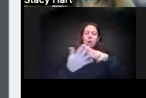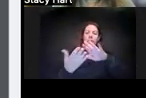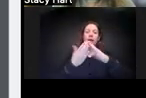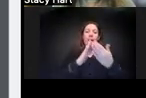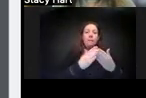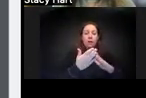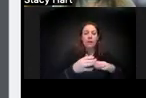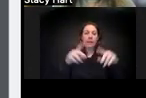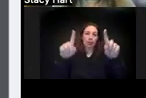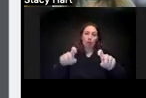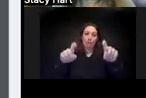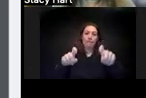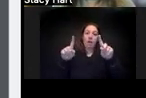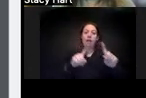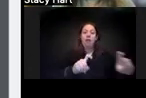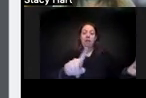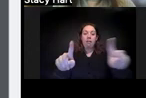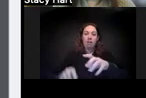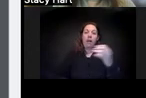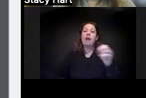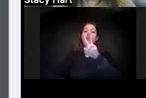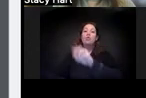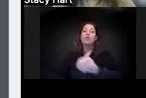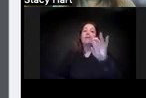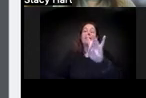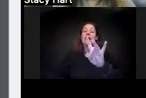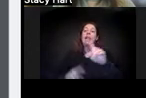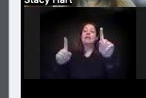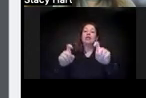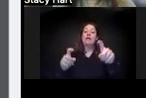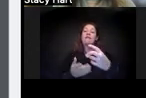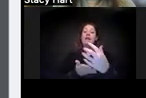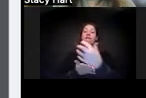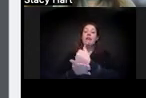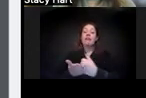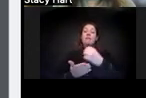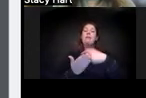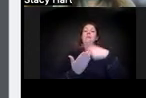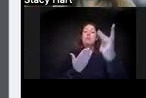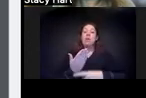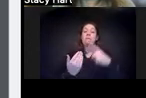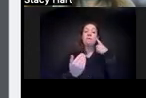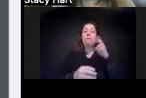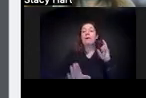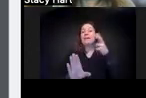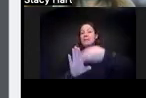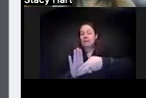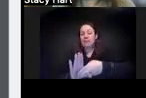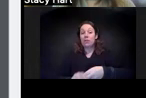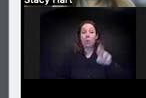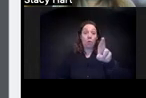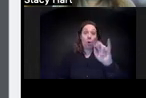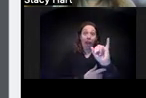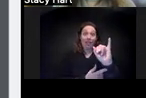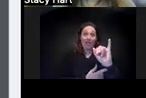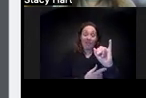2008 Survey of Income and Program Participation. In Rhode Island, we found that